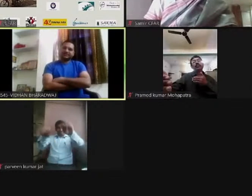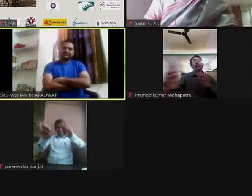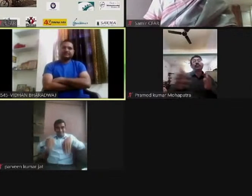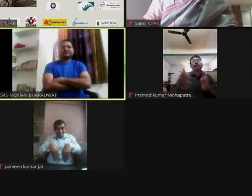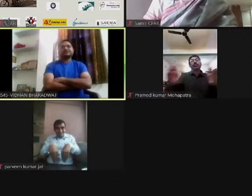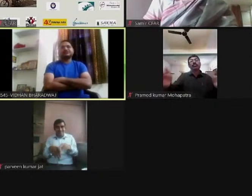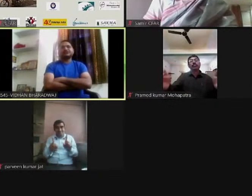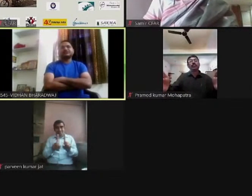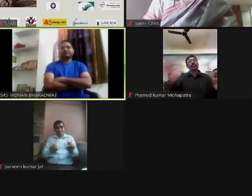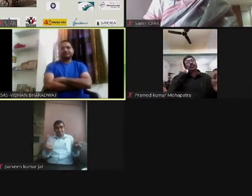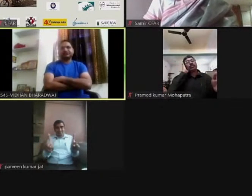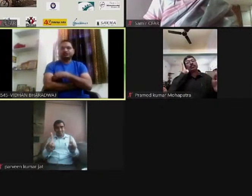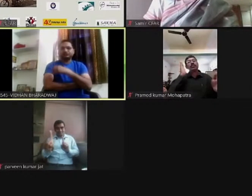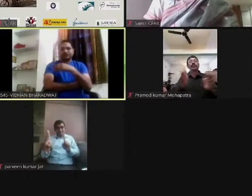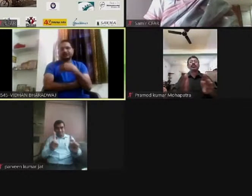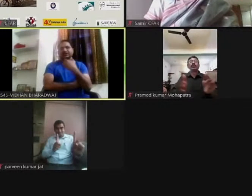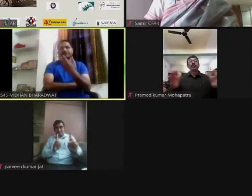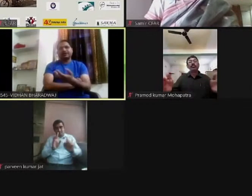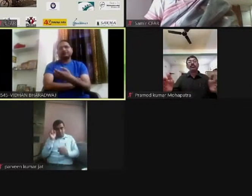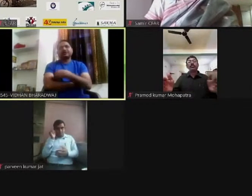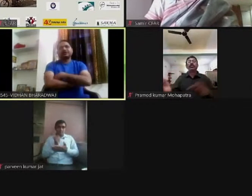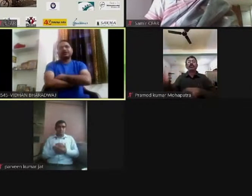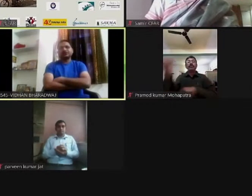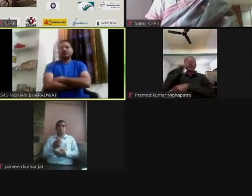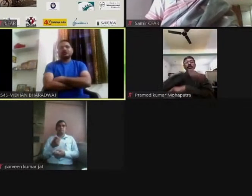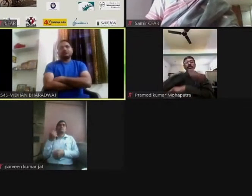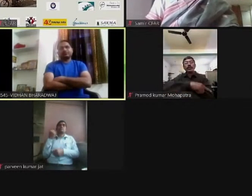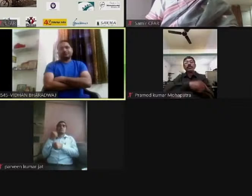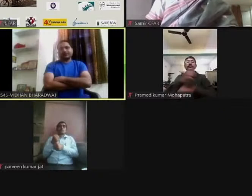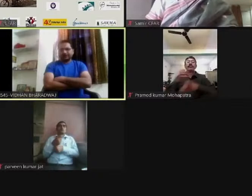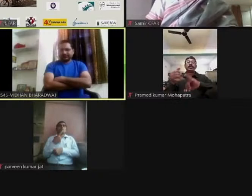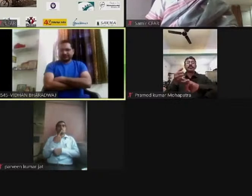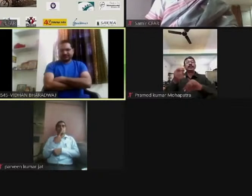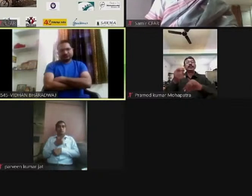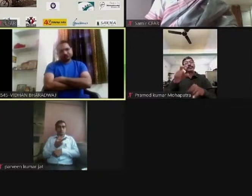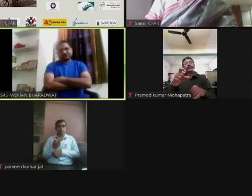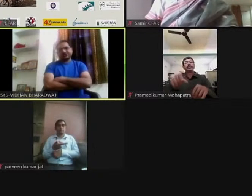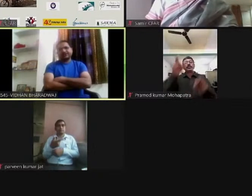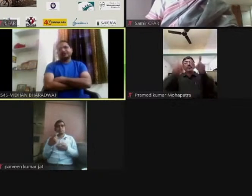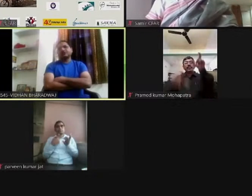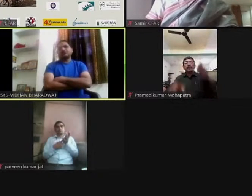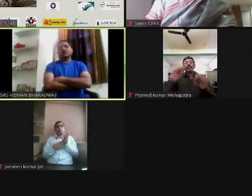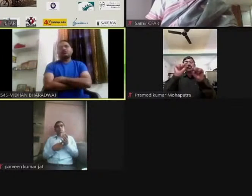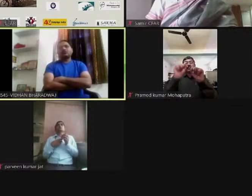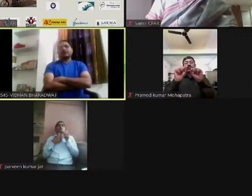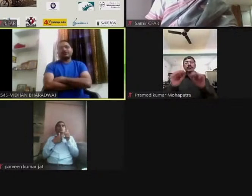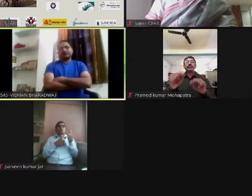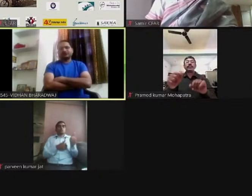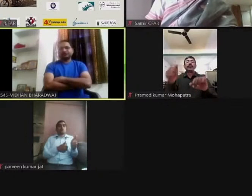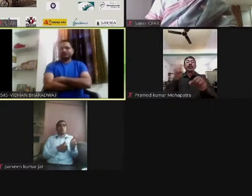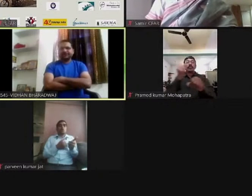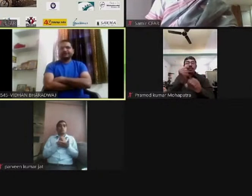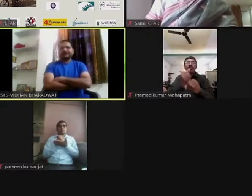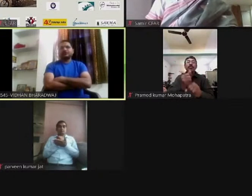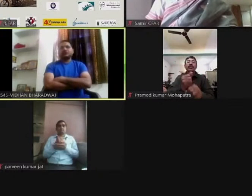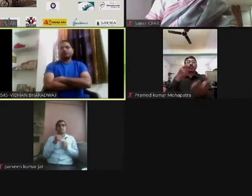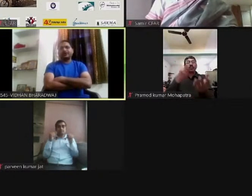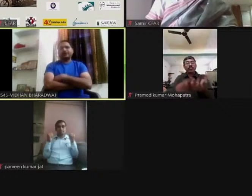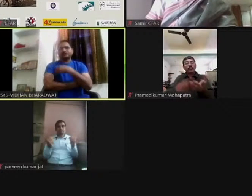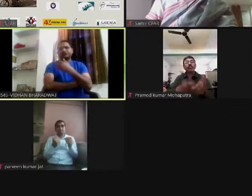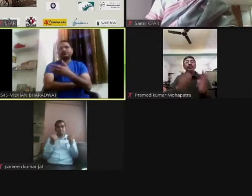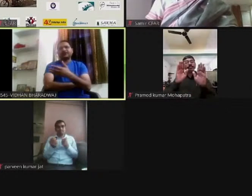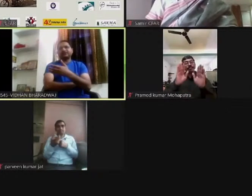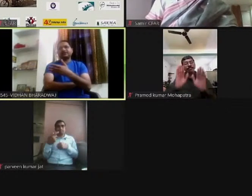managed, and hence people with disabilities have we are trying to deal with a legal framework